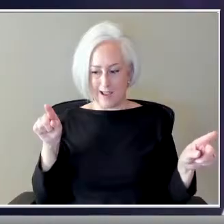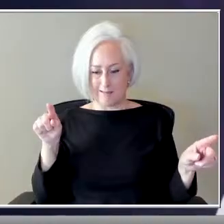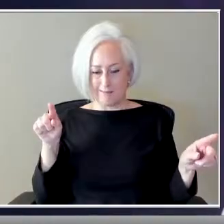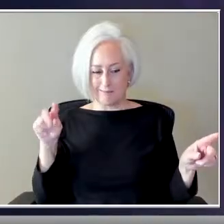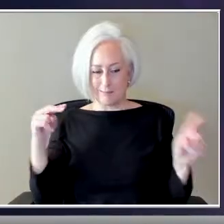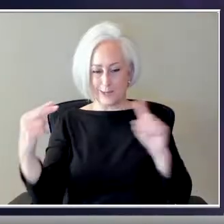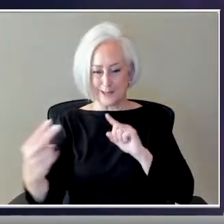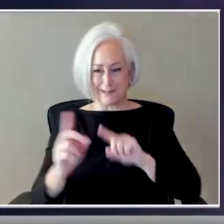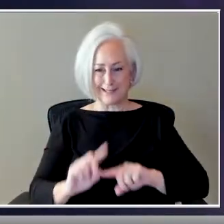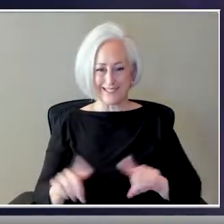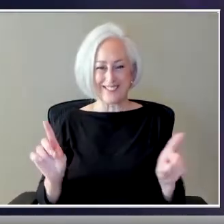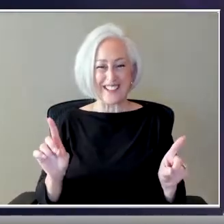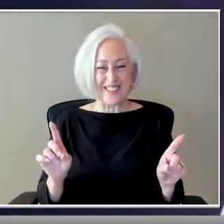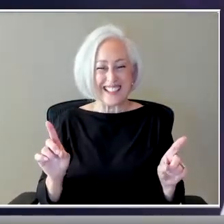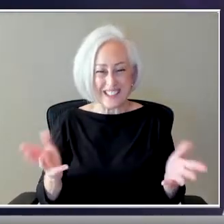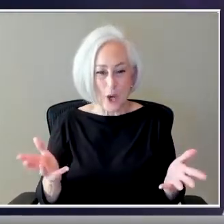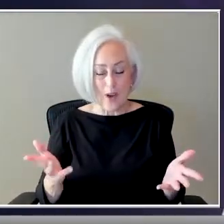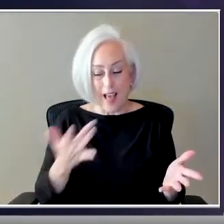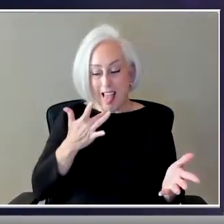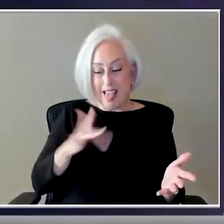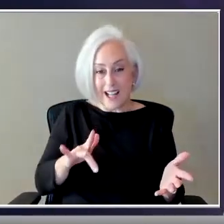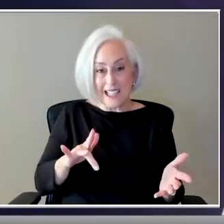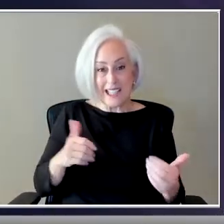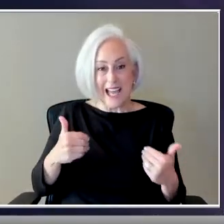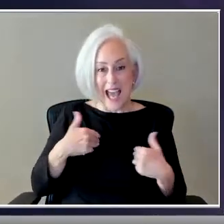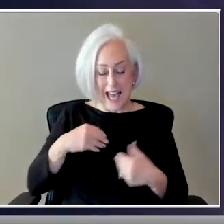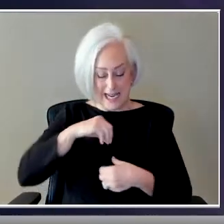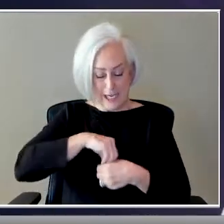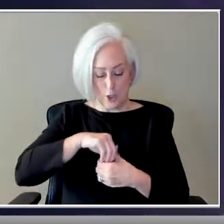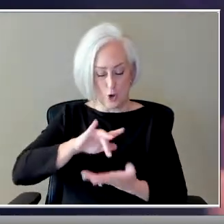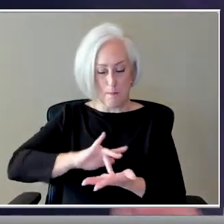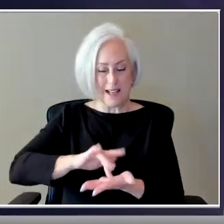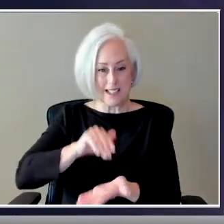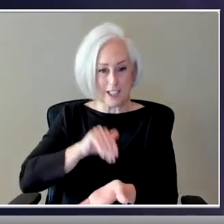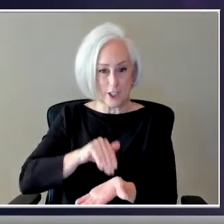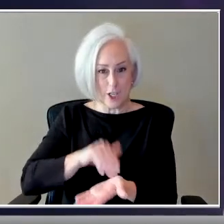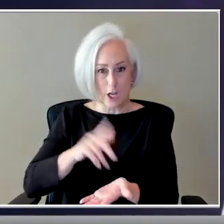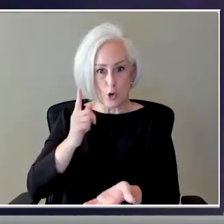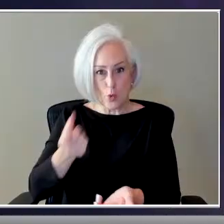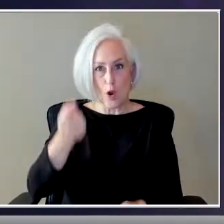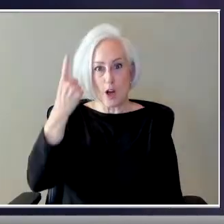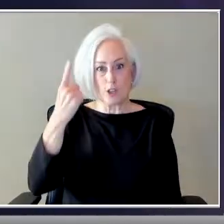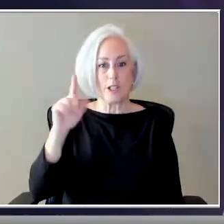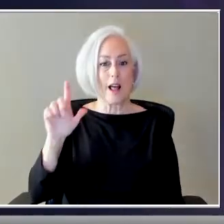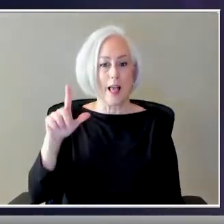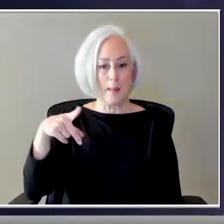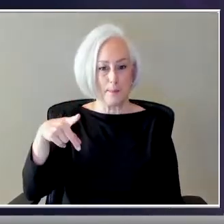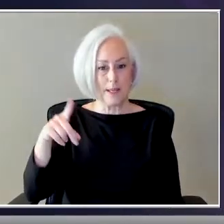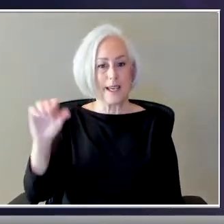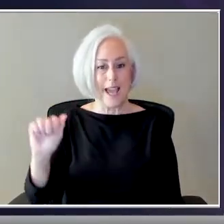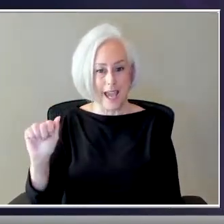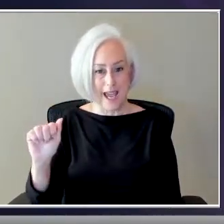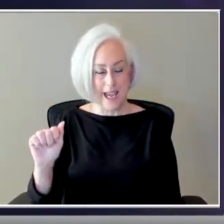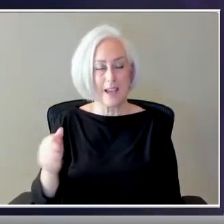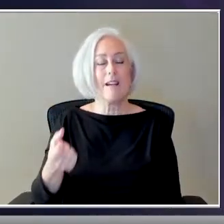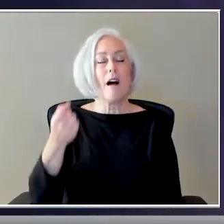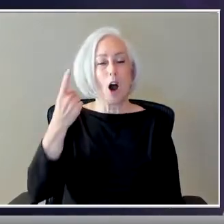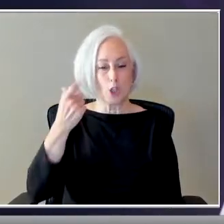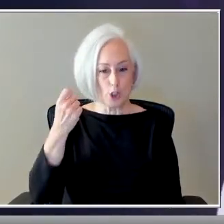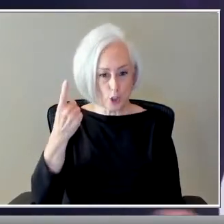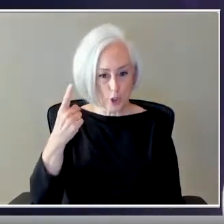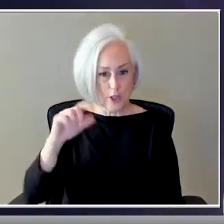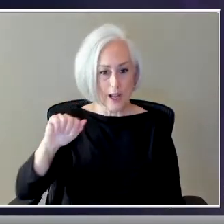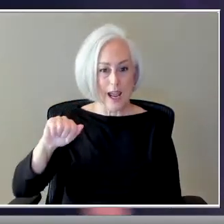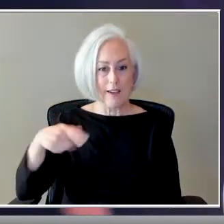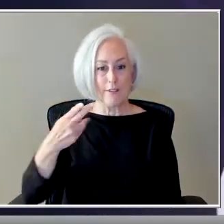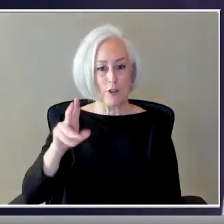an internal medicine doctor who understood LPLA, understood apheresis, and was very open and